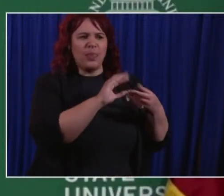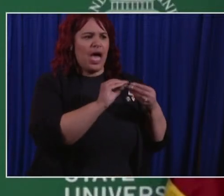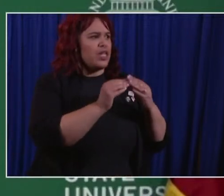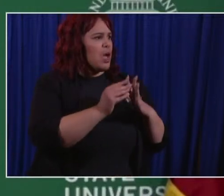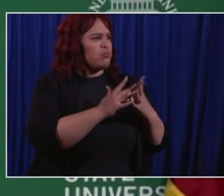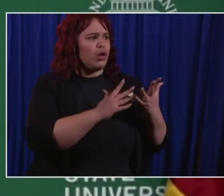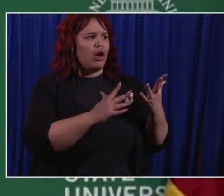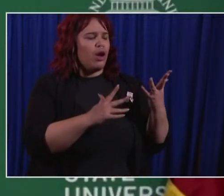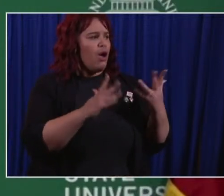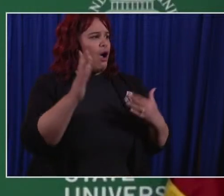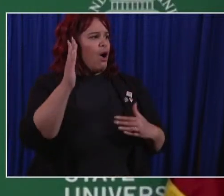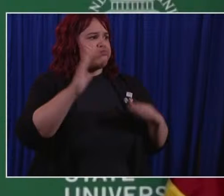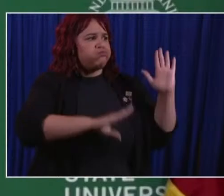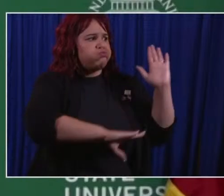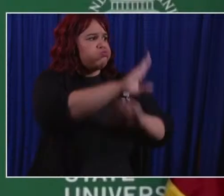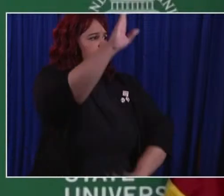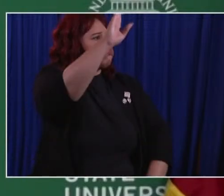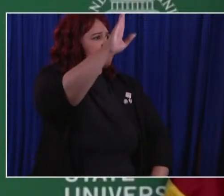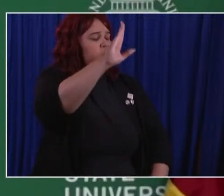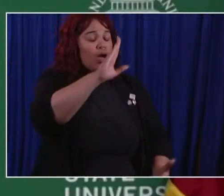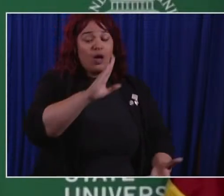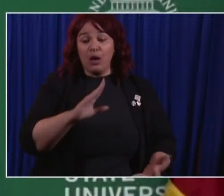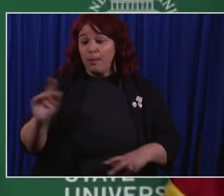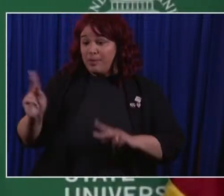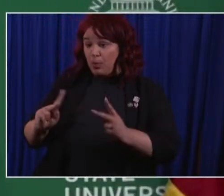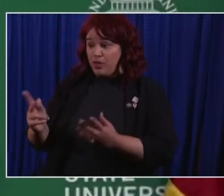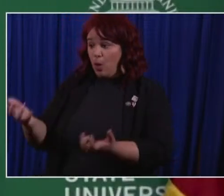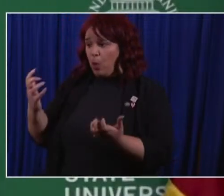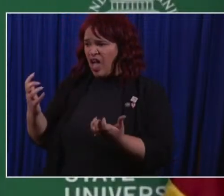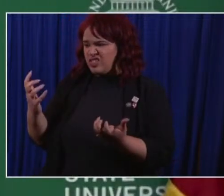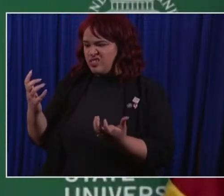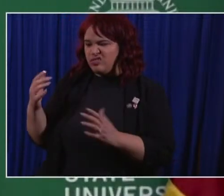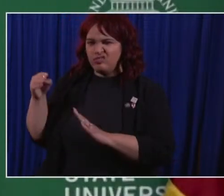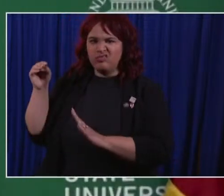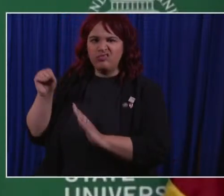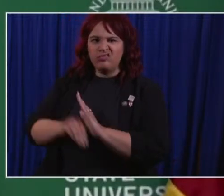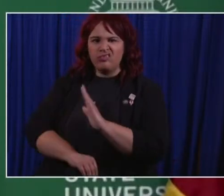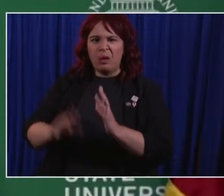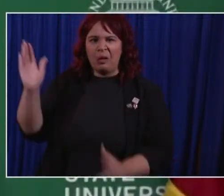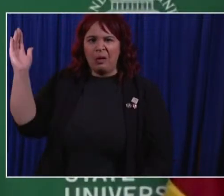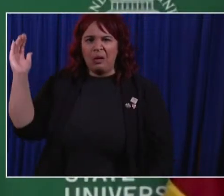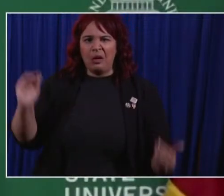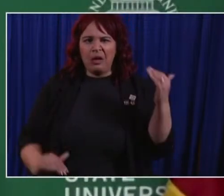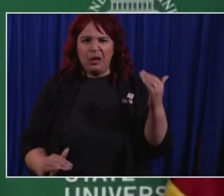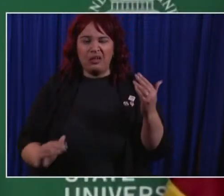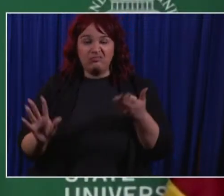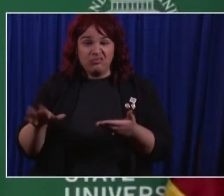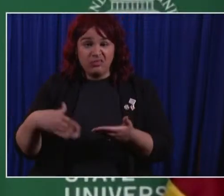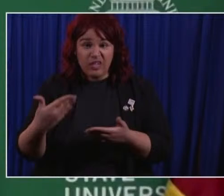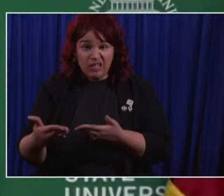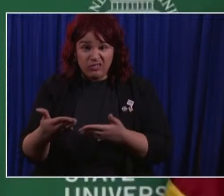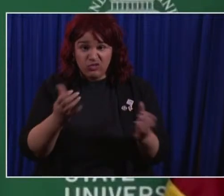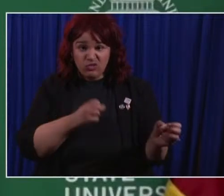that point, how does our strategy change? Yeah, good question. I see I put Regis to sleep again there.